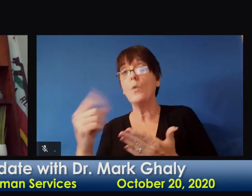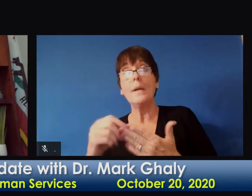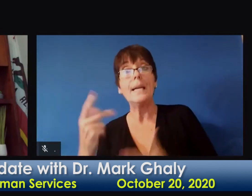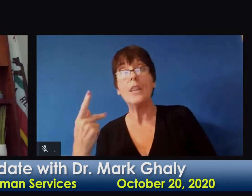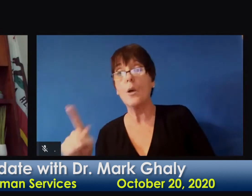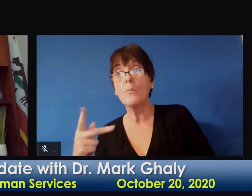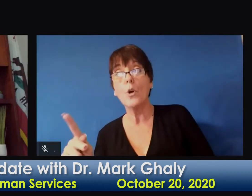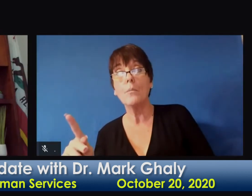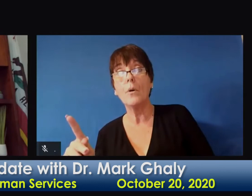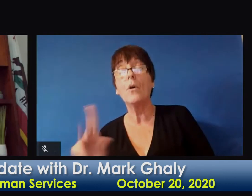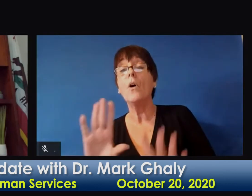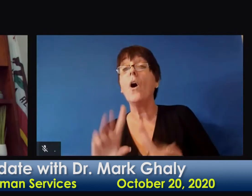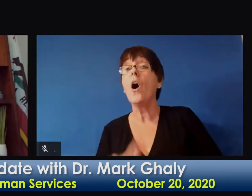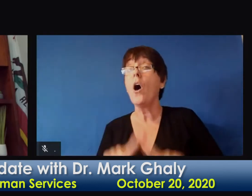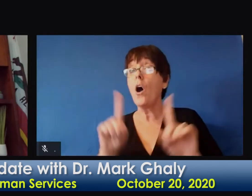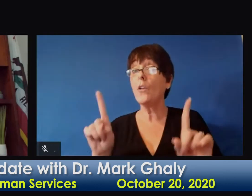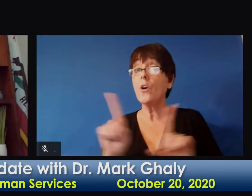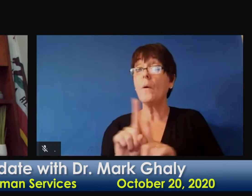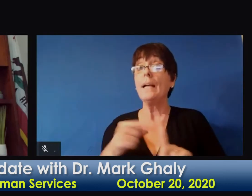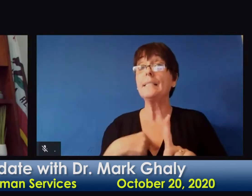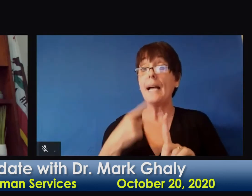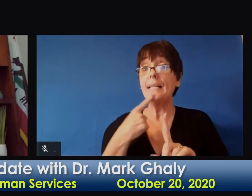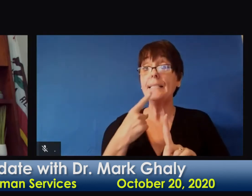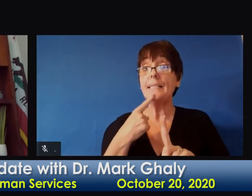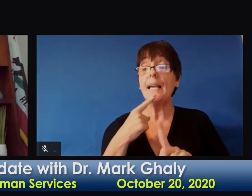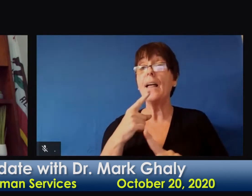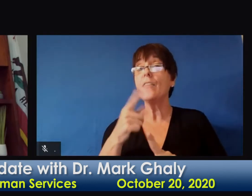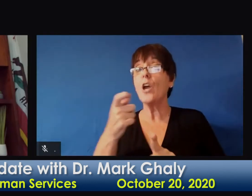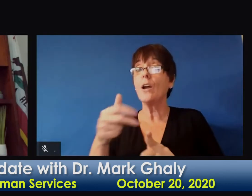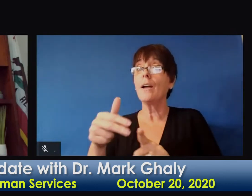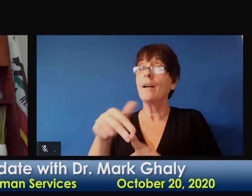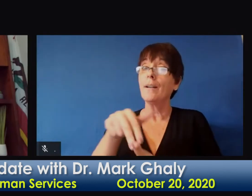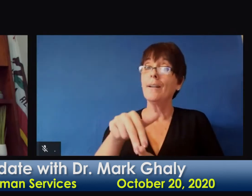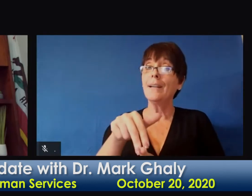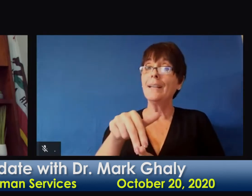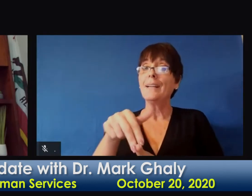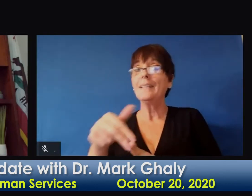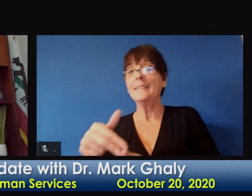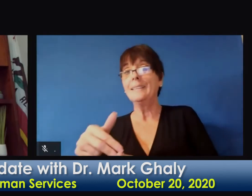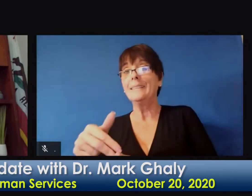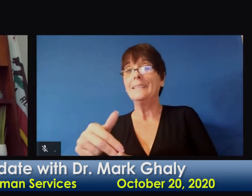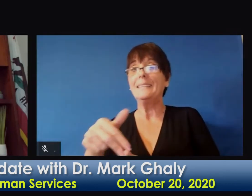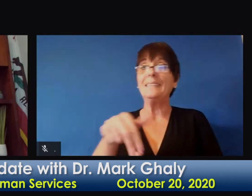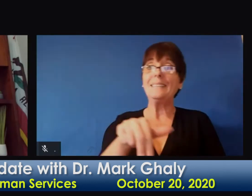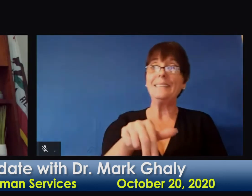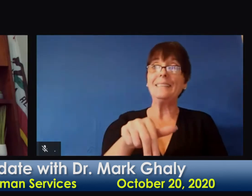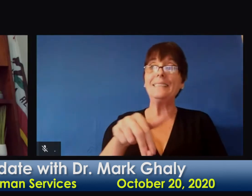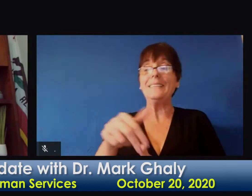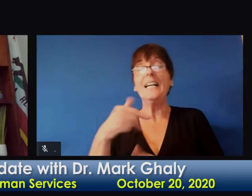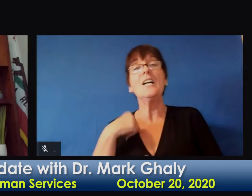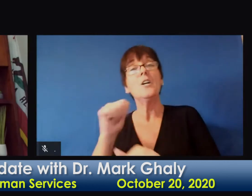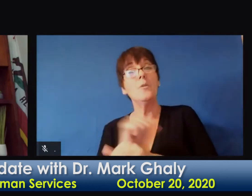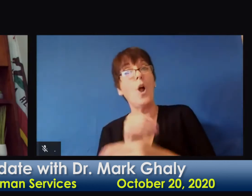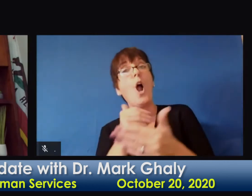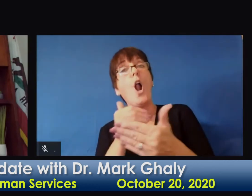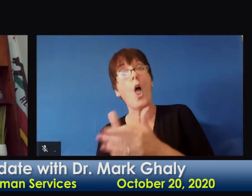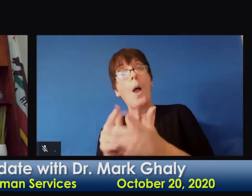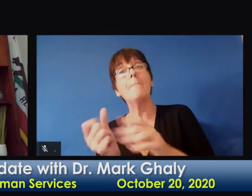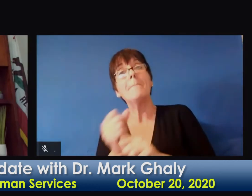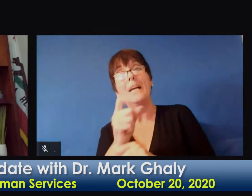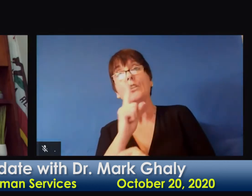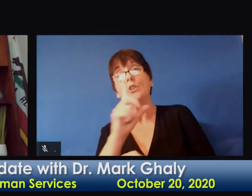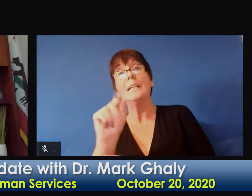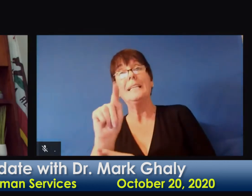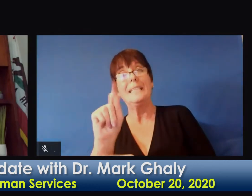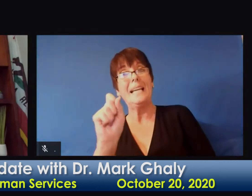tier. Although, as I said, they're hovering between that sort of fine line, and we're working closely with them to make sure that the data